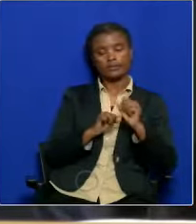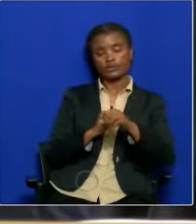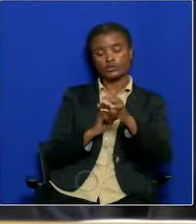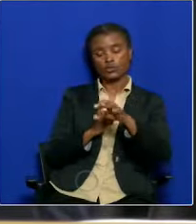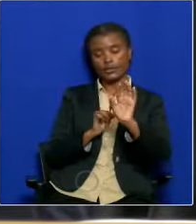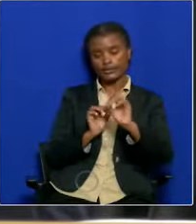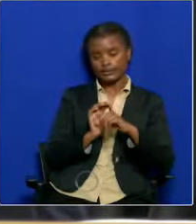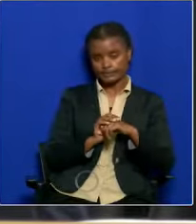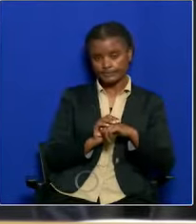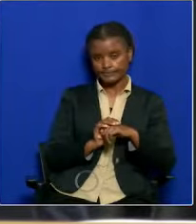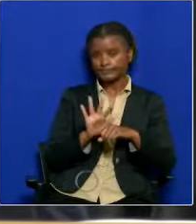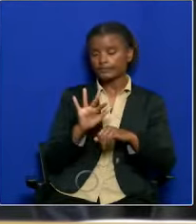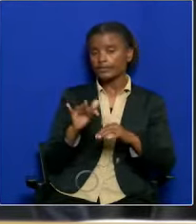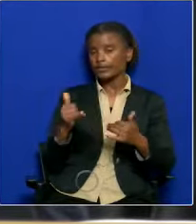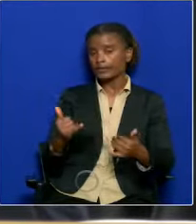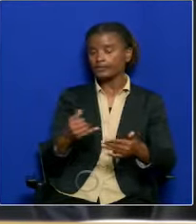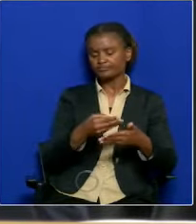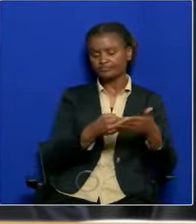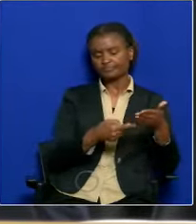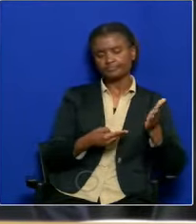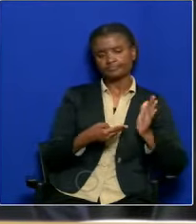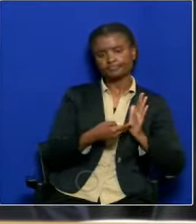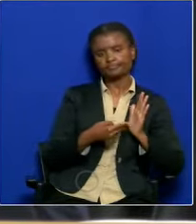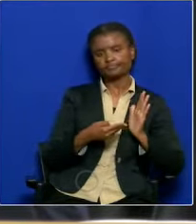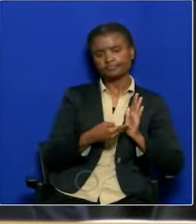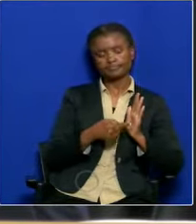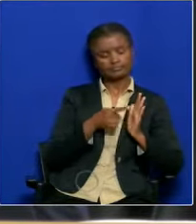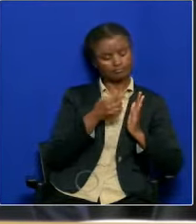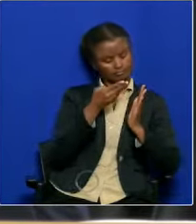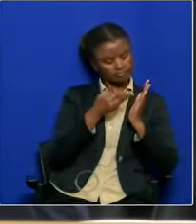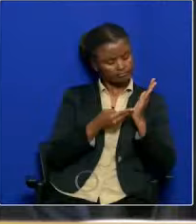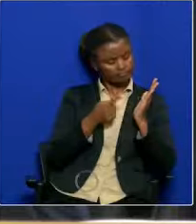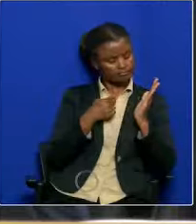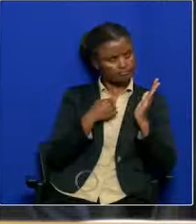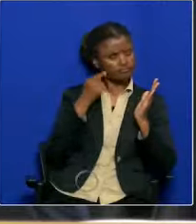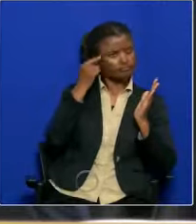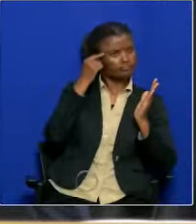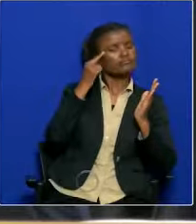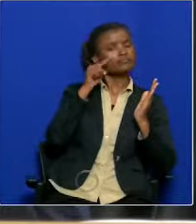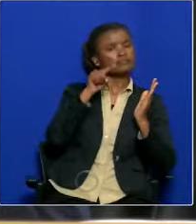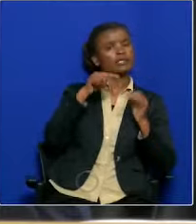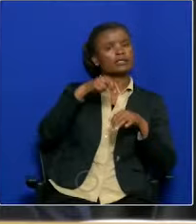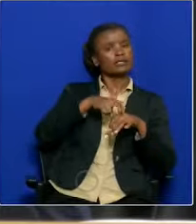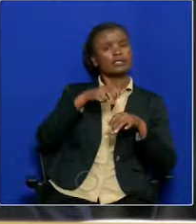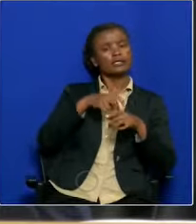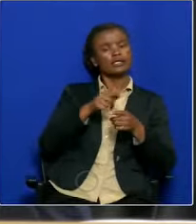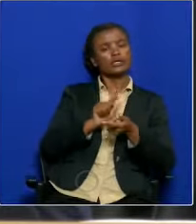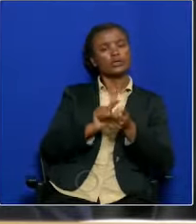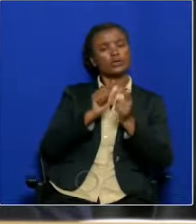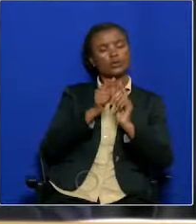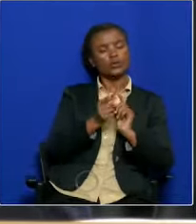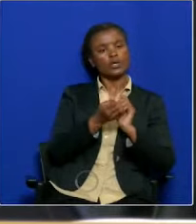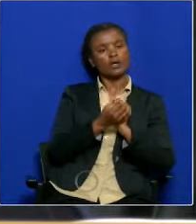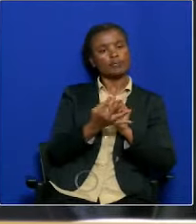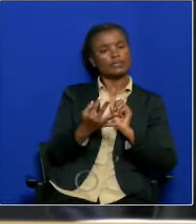quotation have helped inform the amount of the loan, which was asked for 5 days